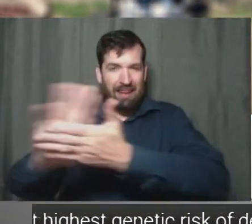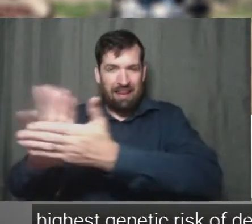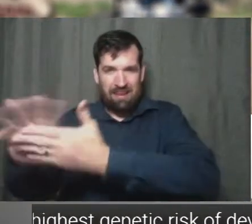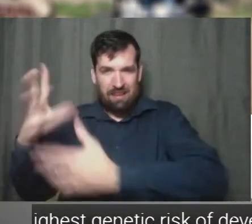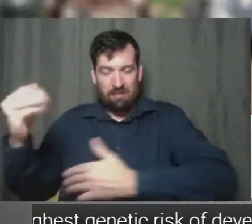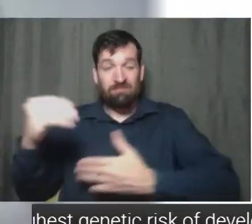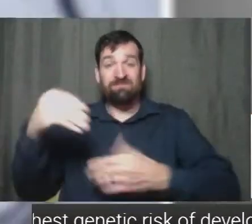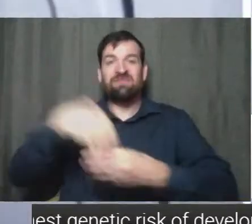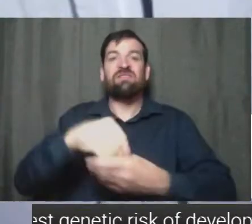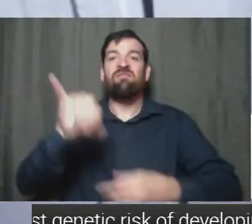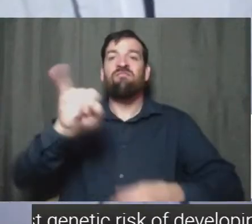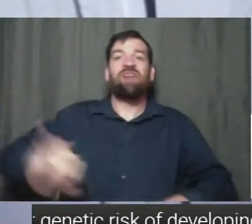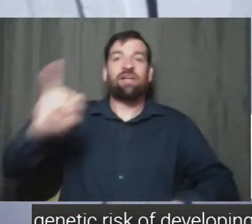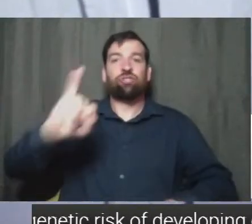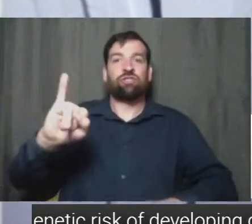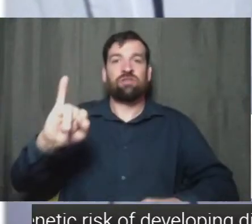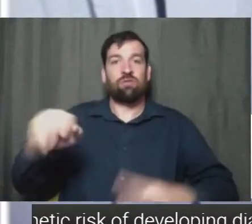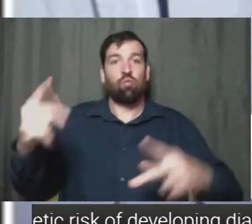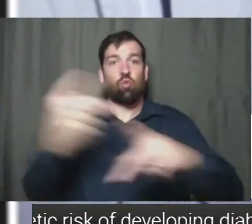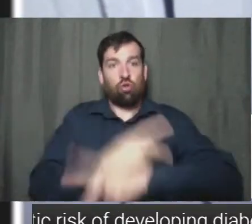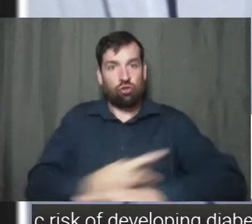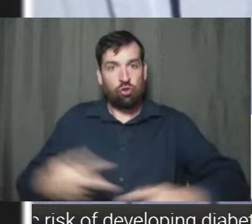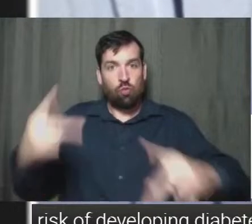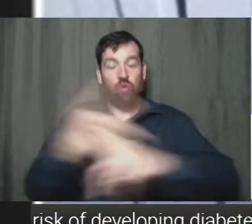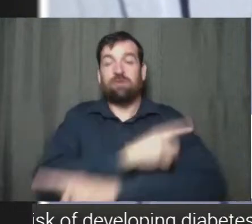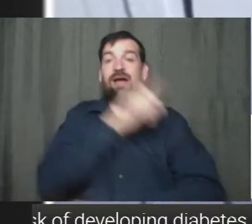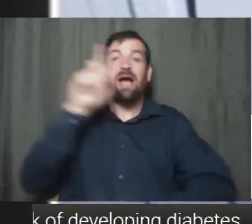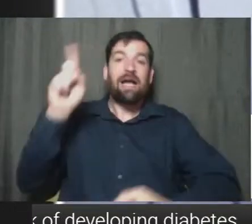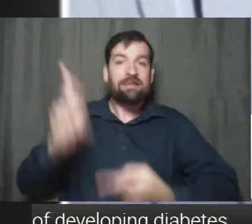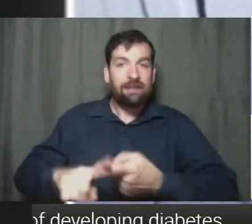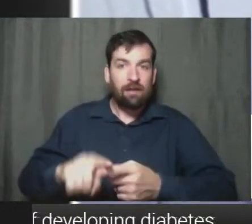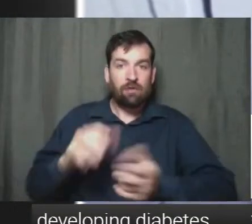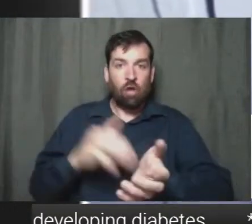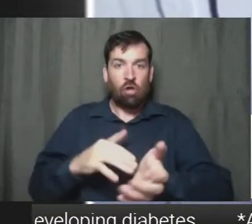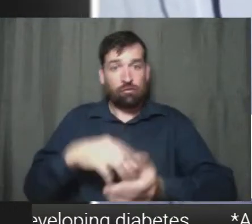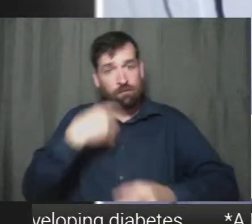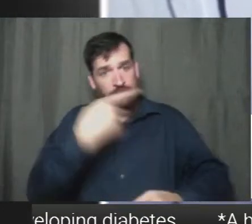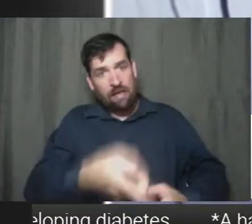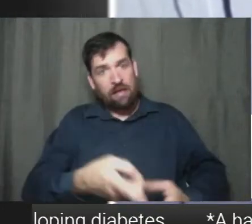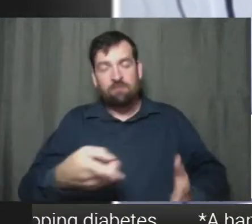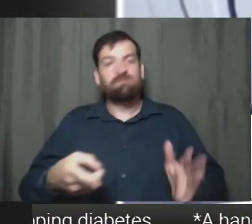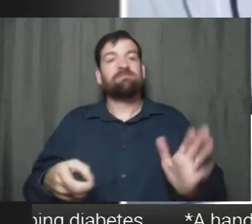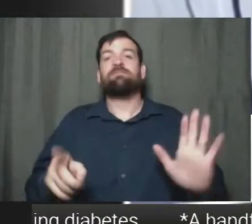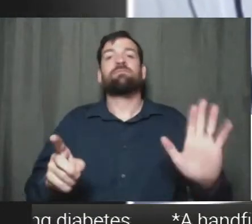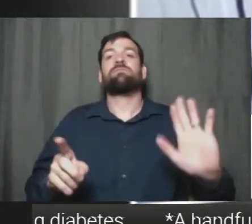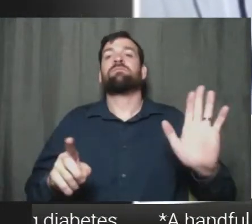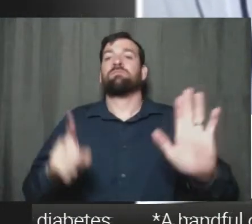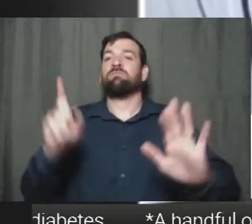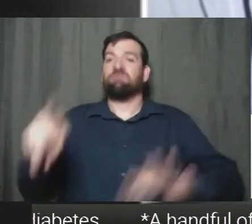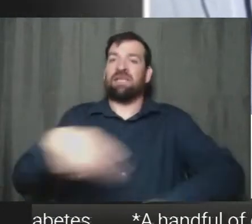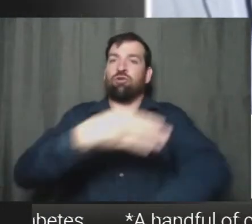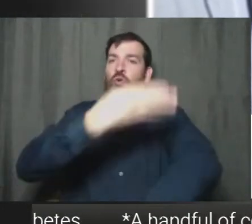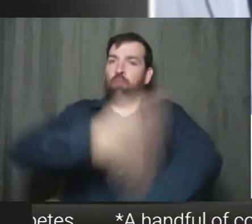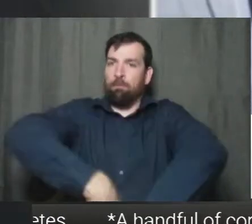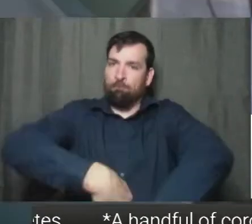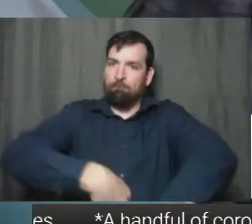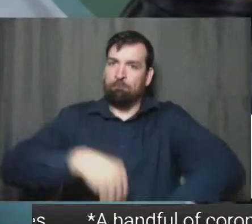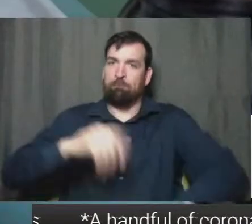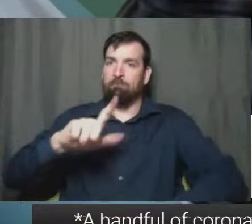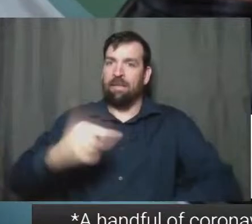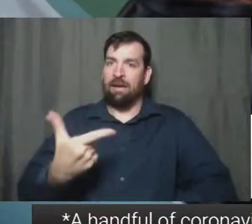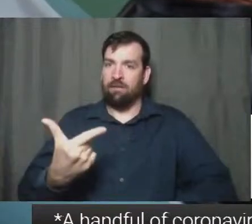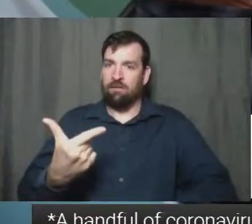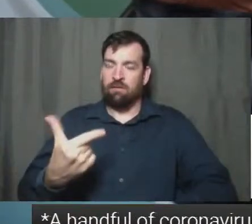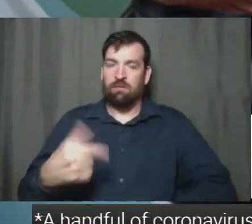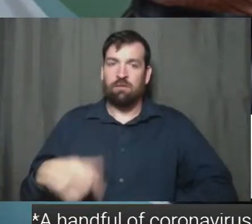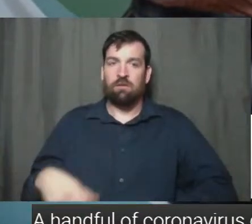and continued to get worse to the point where doctors told him they needed to amputate his leg below the knee. Limb salvage